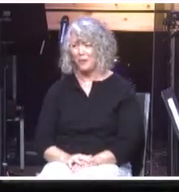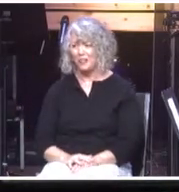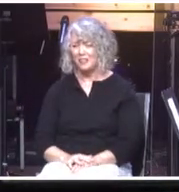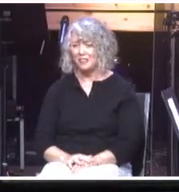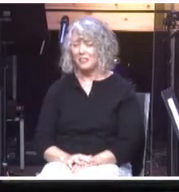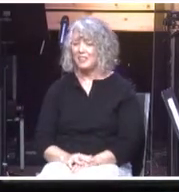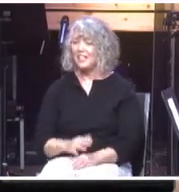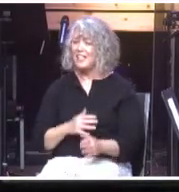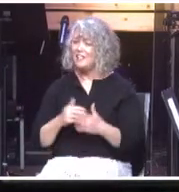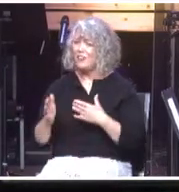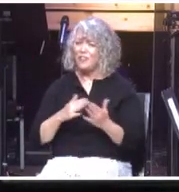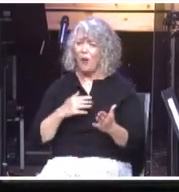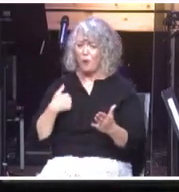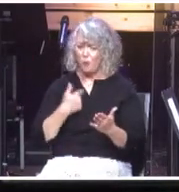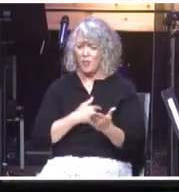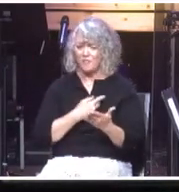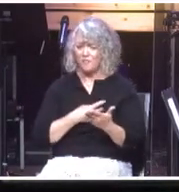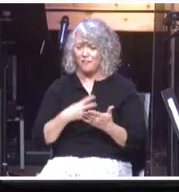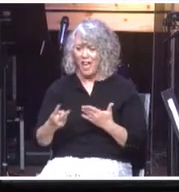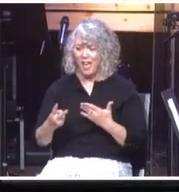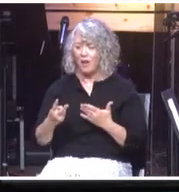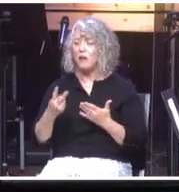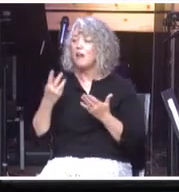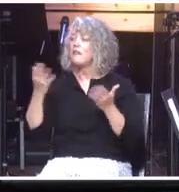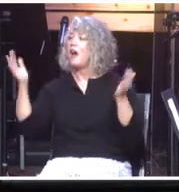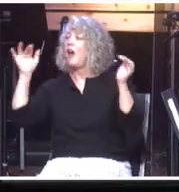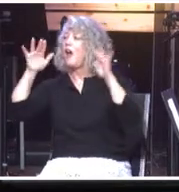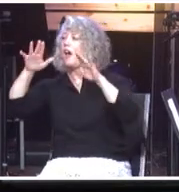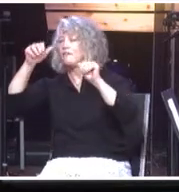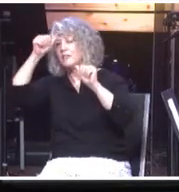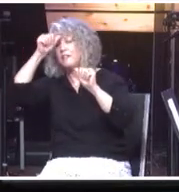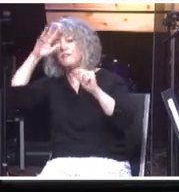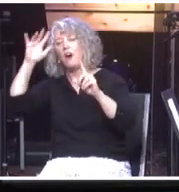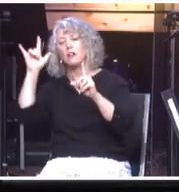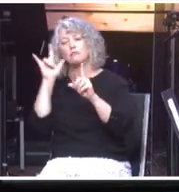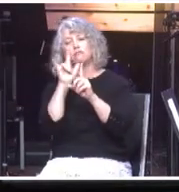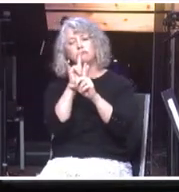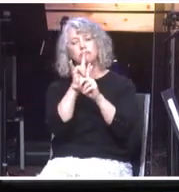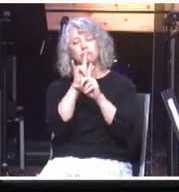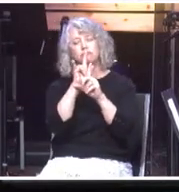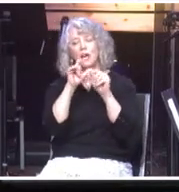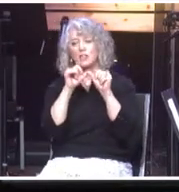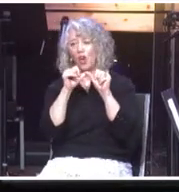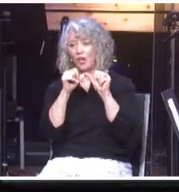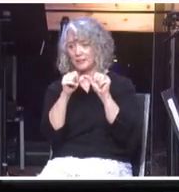Even in our failures, our Heavenly Father's love is constant.